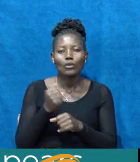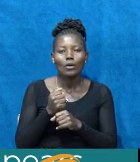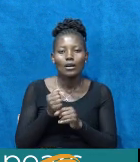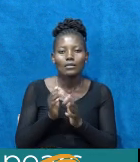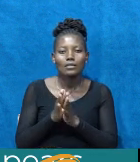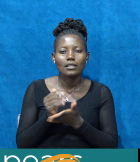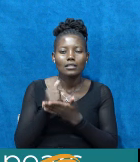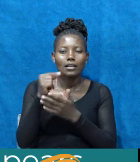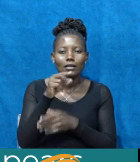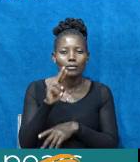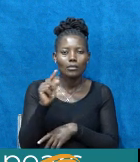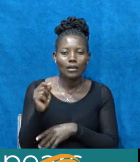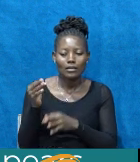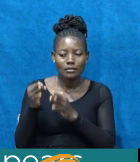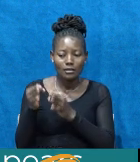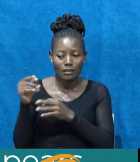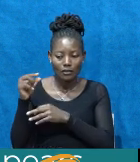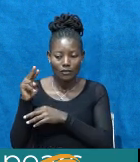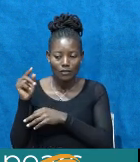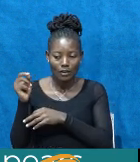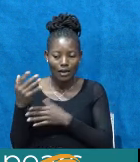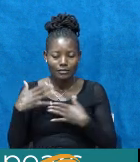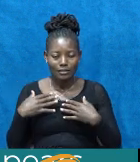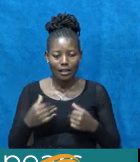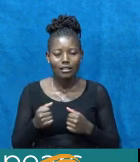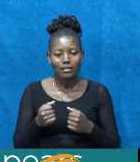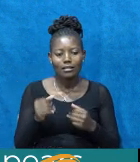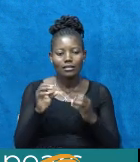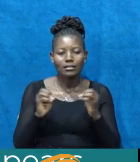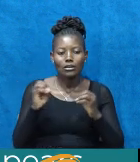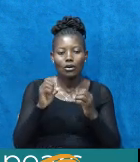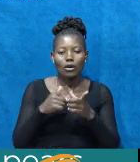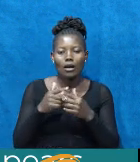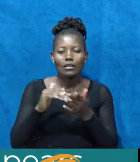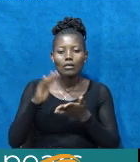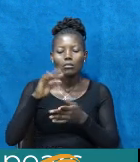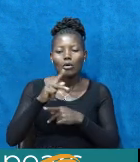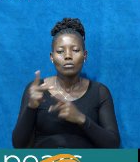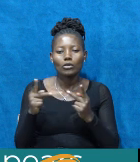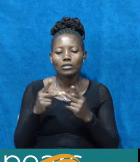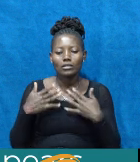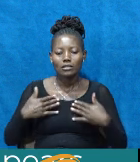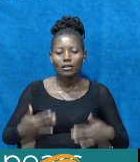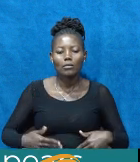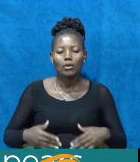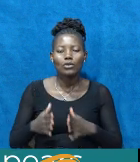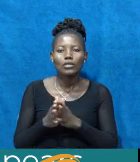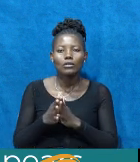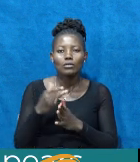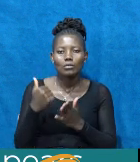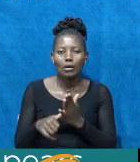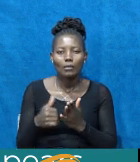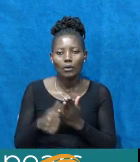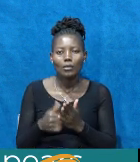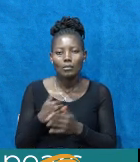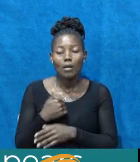regulate regular bowel function and gut health. You know that if the gut is not healthy, then most of the processes in the body